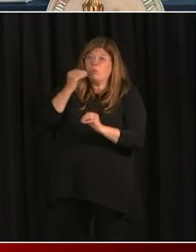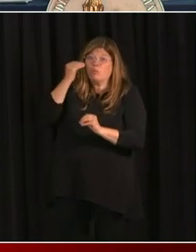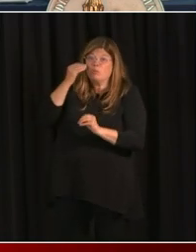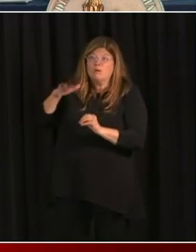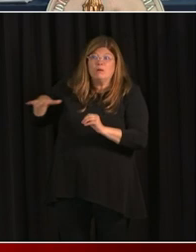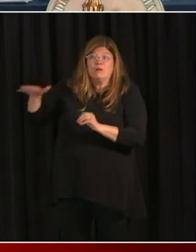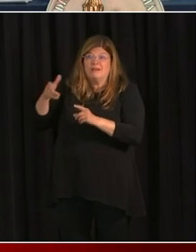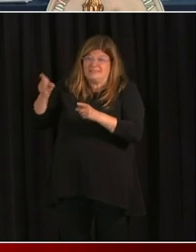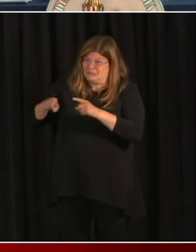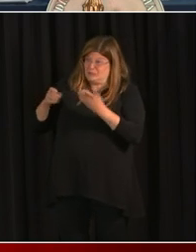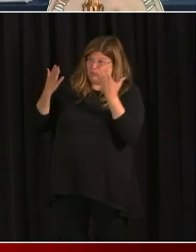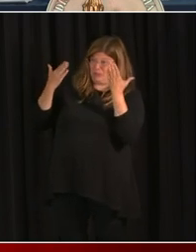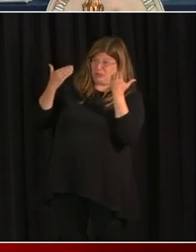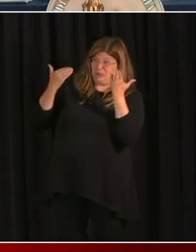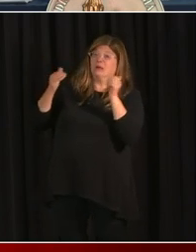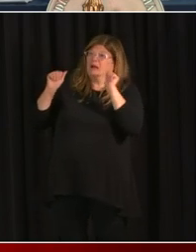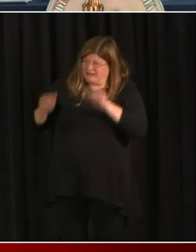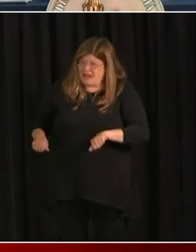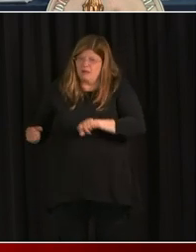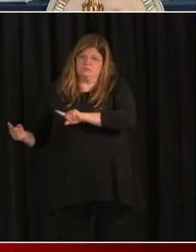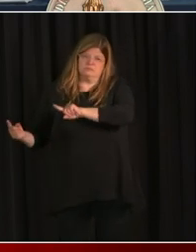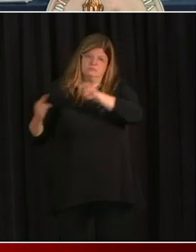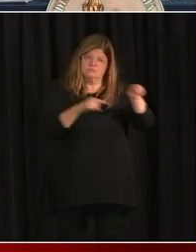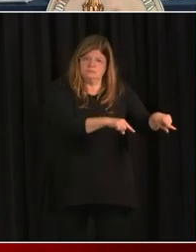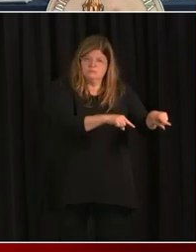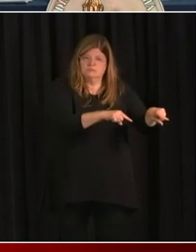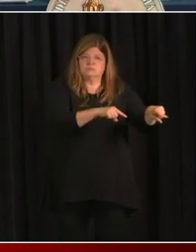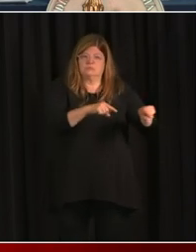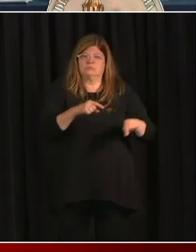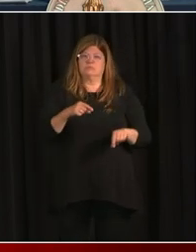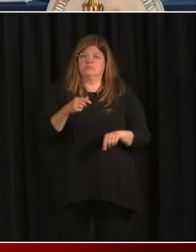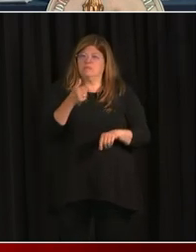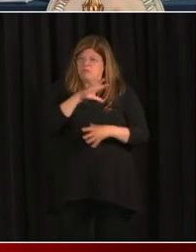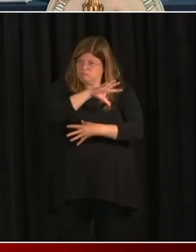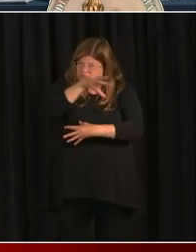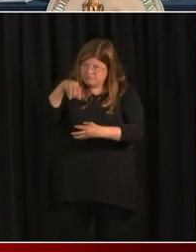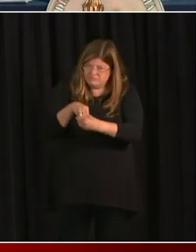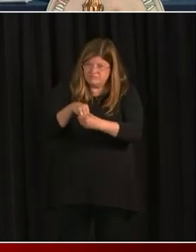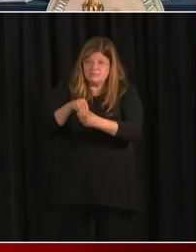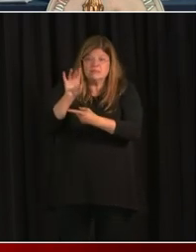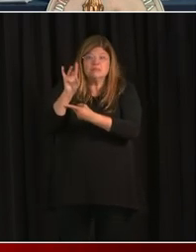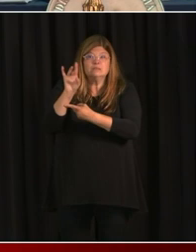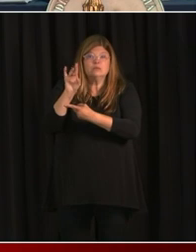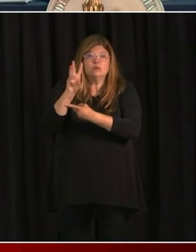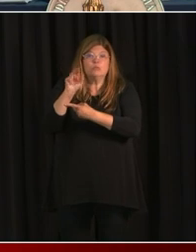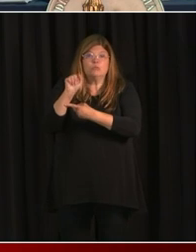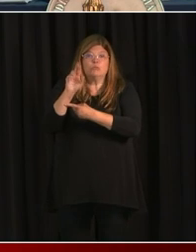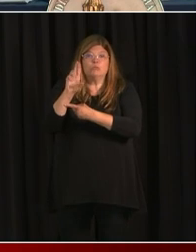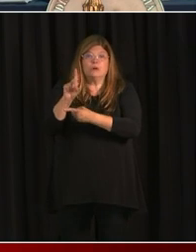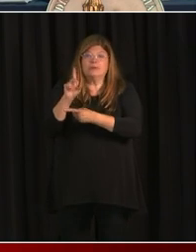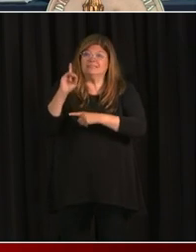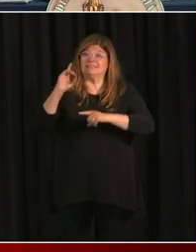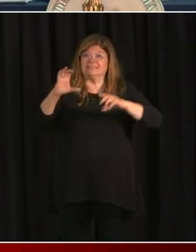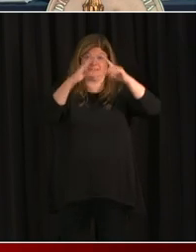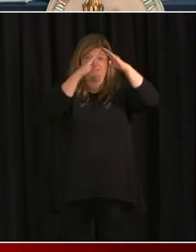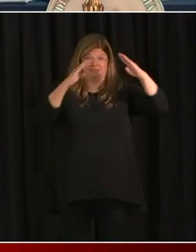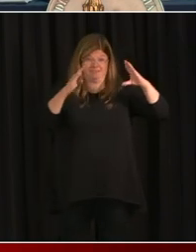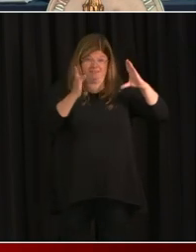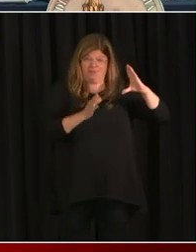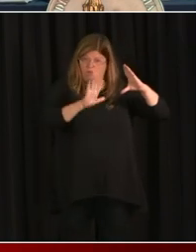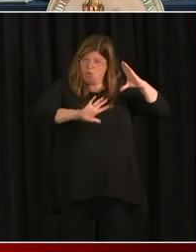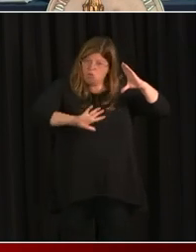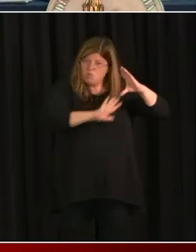city in all 8 wards. And the list is here. I'll just read through them. In Ward